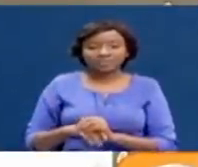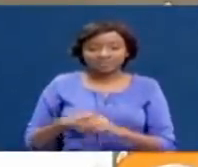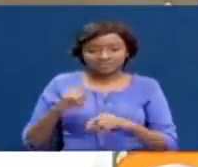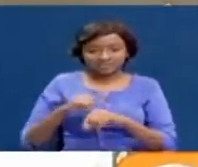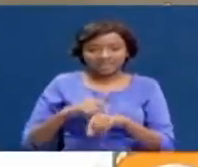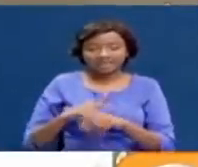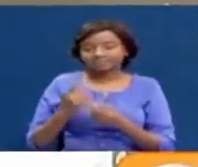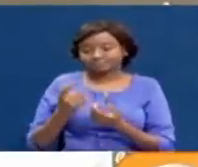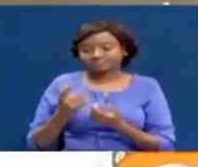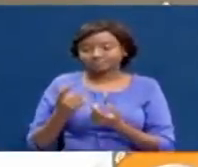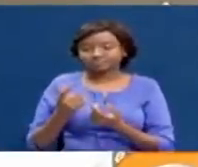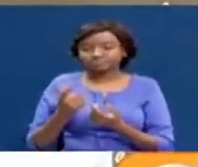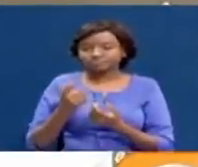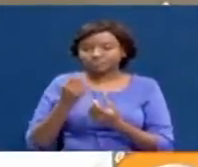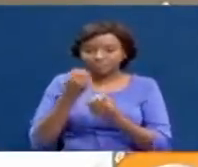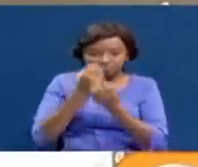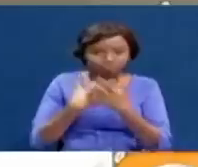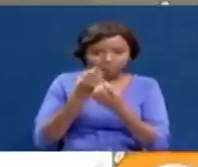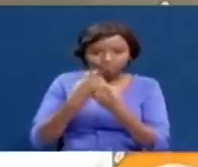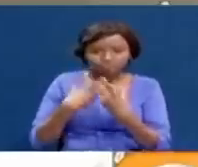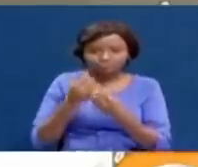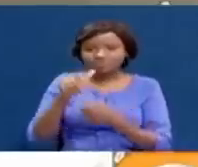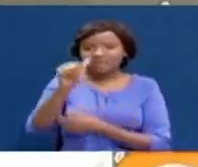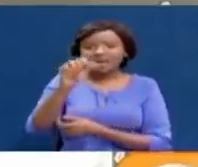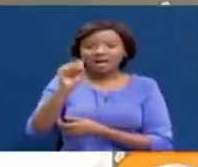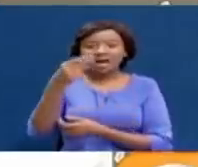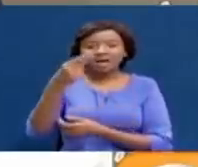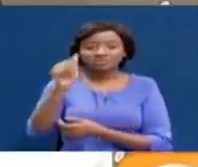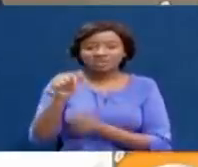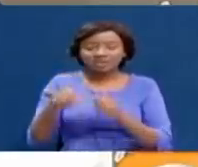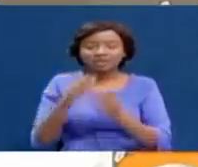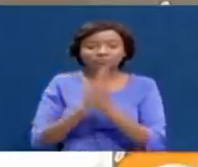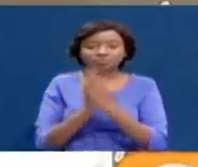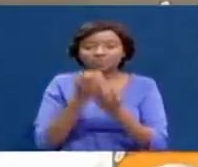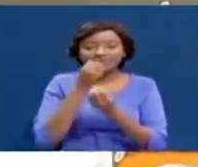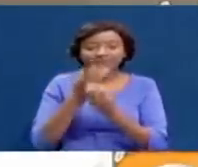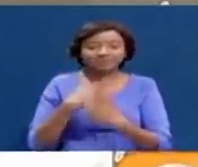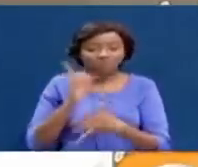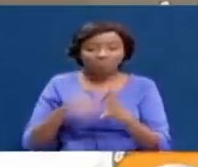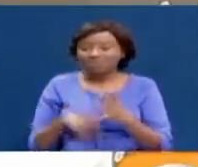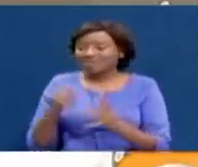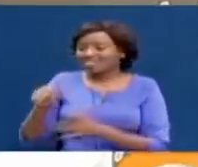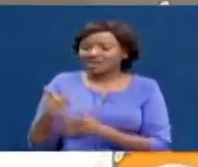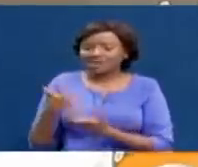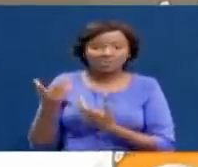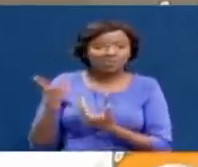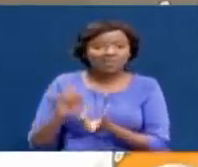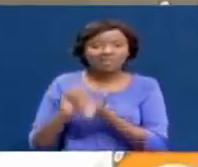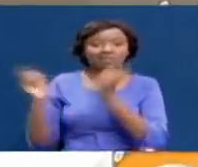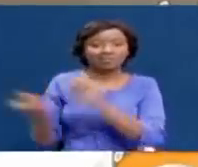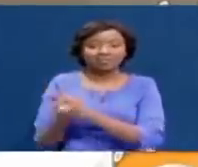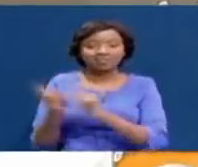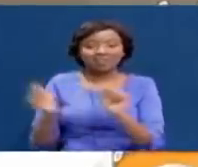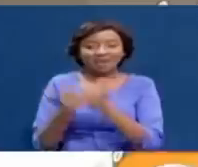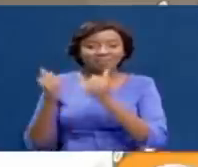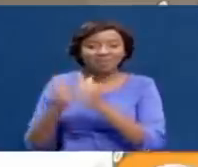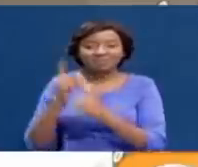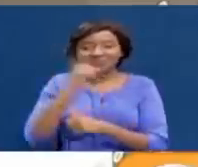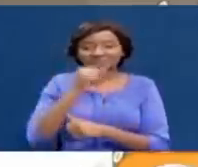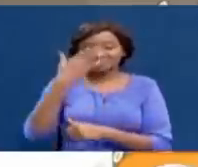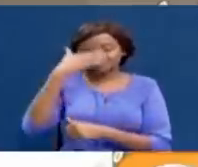COVID-19 figures. But as our special projects editor, Asha Mwilu, now reports, it is the dramatic sequence of events in the last few